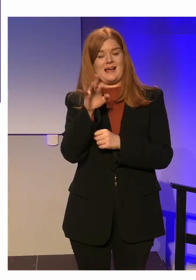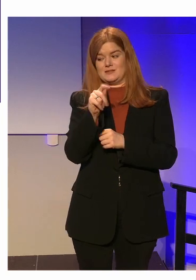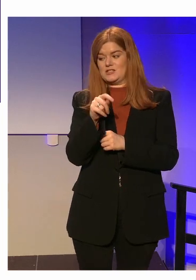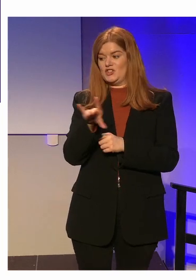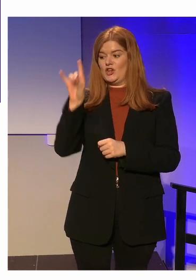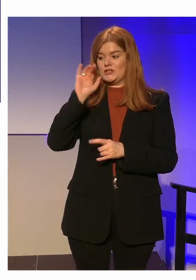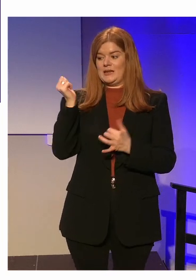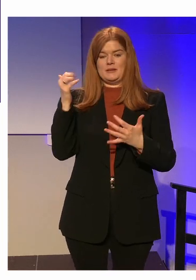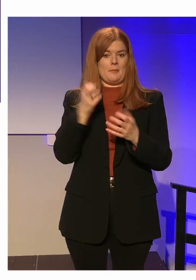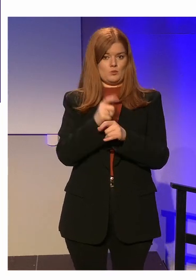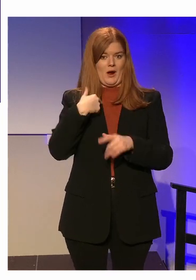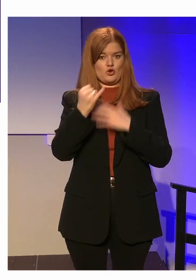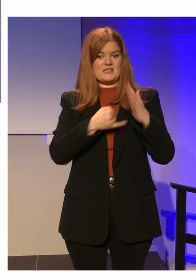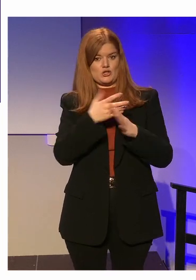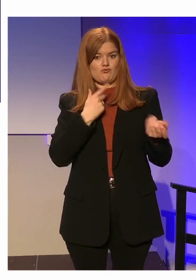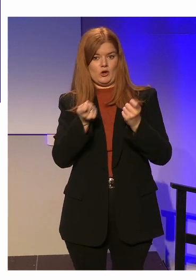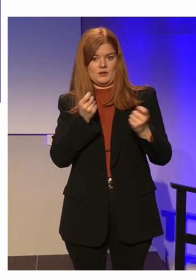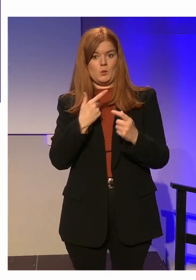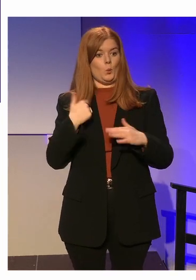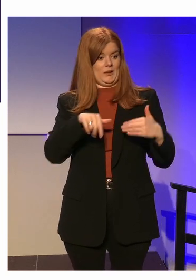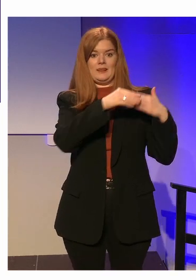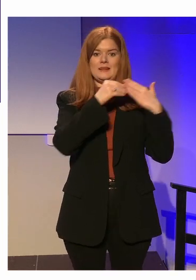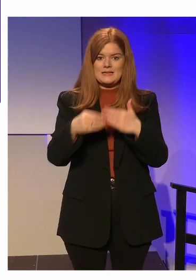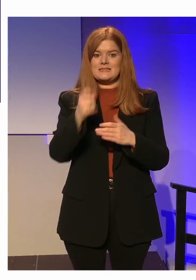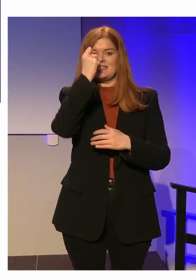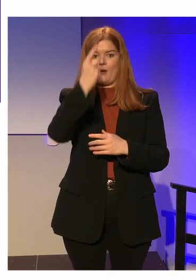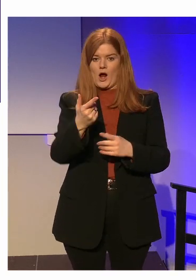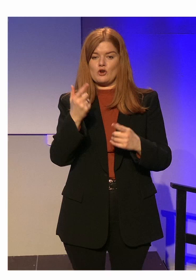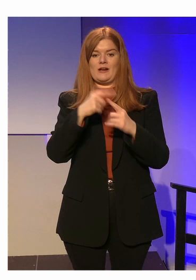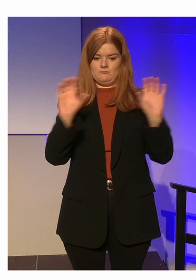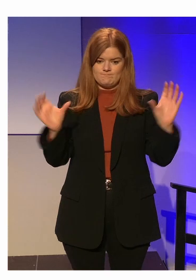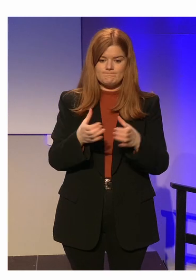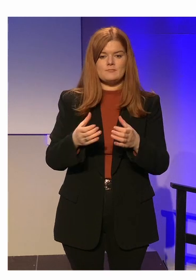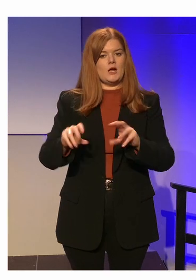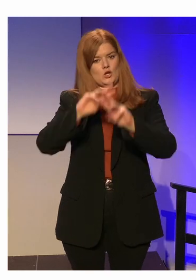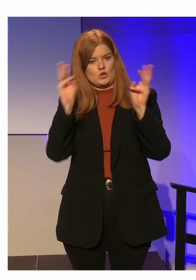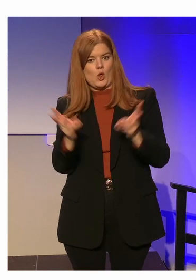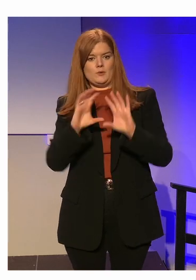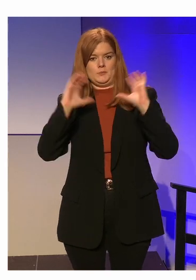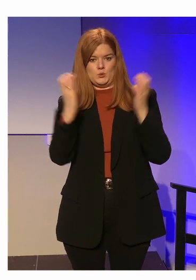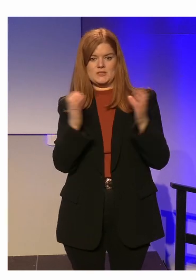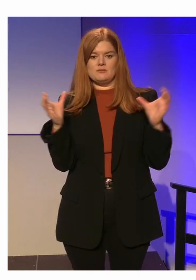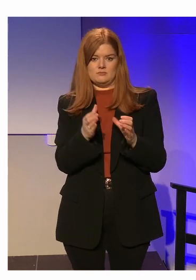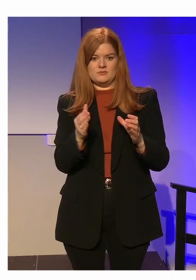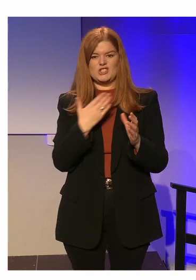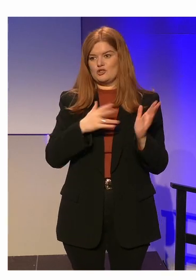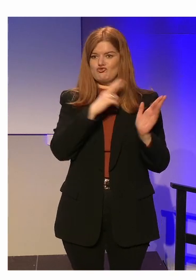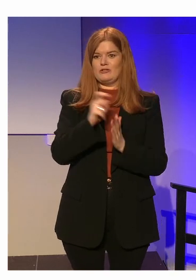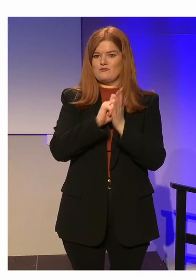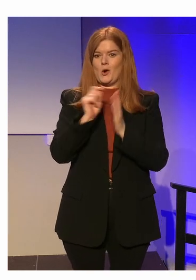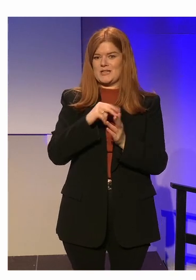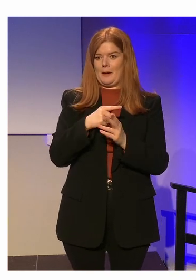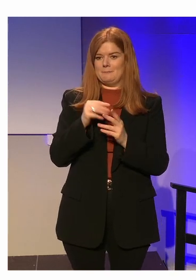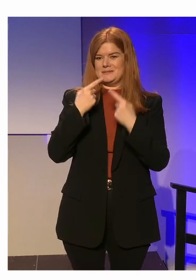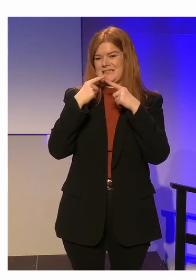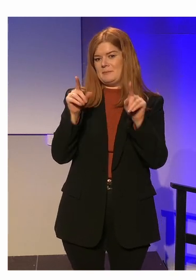bit about the organization that I run. We lead, inspire, and convene a global community. We just rewrote our mission statement,